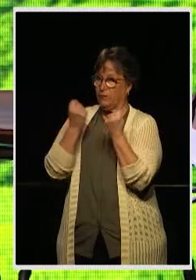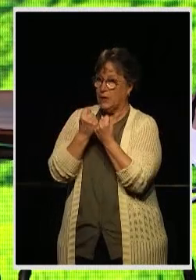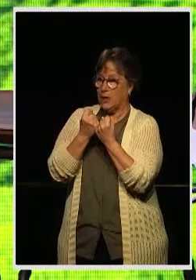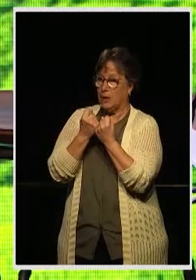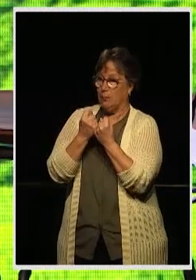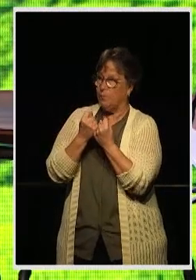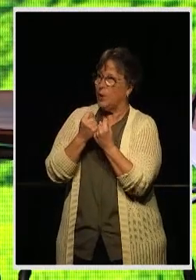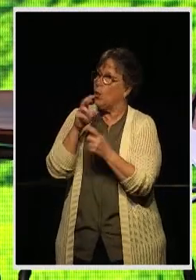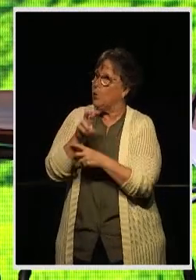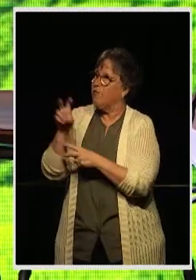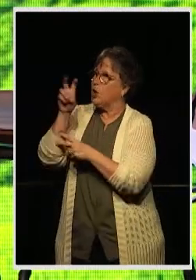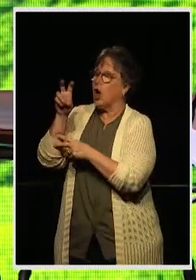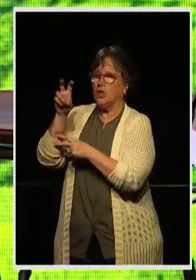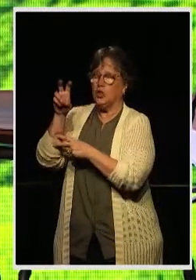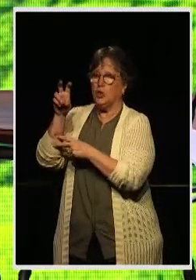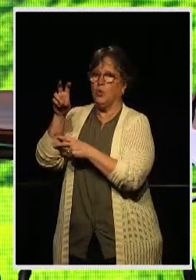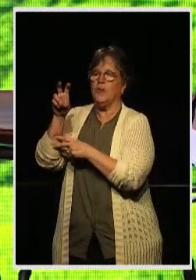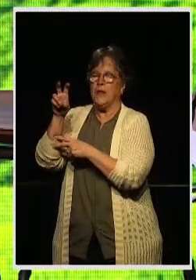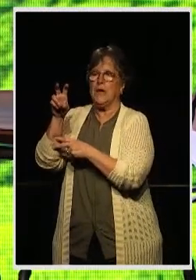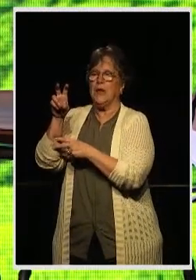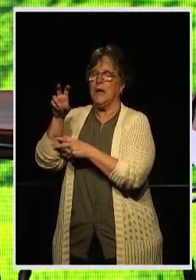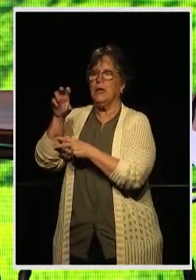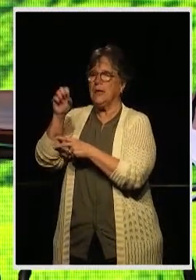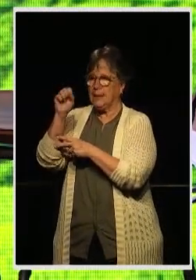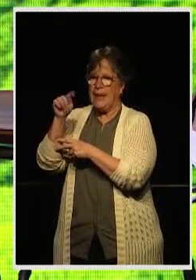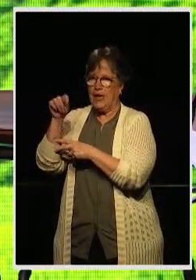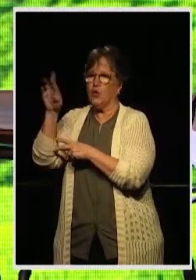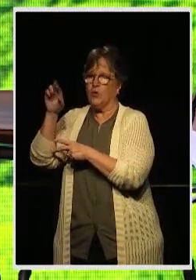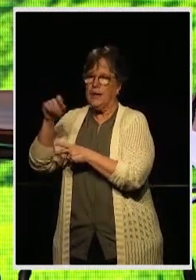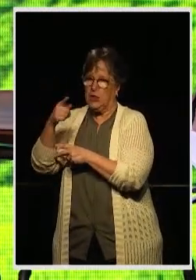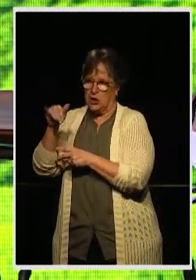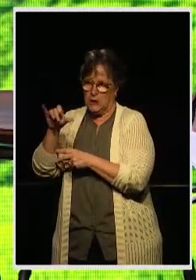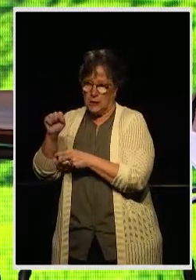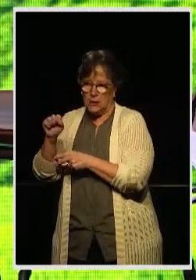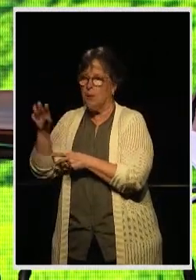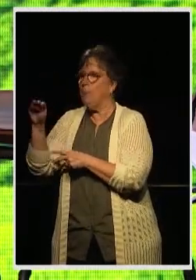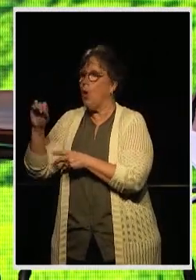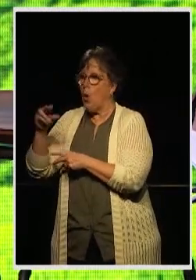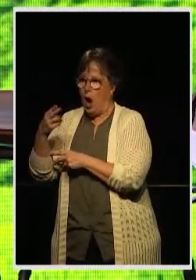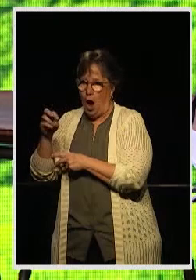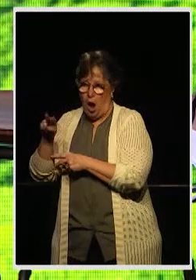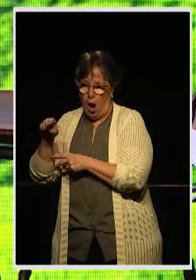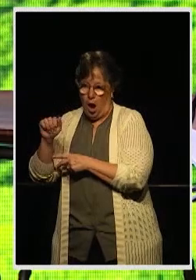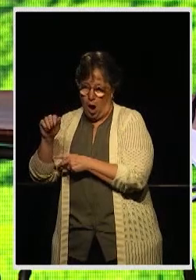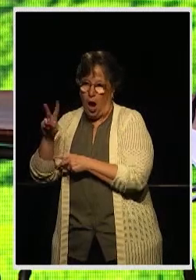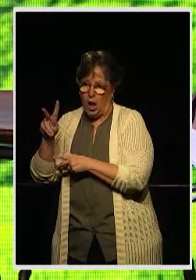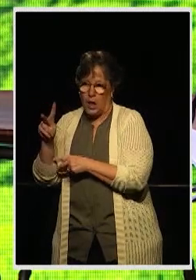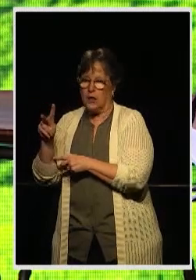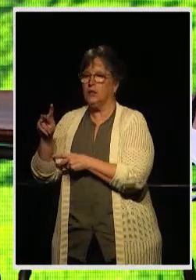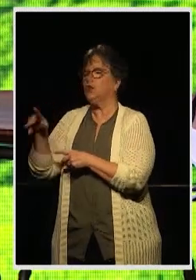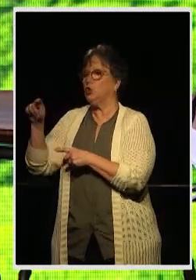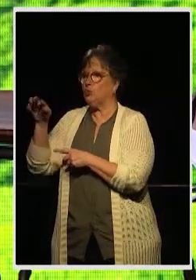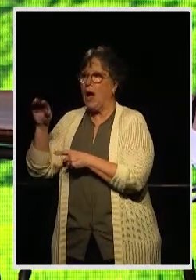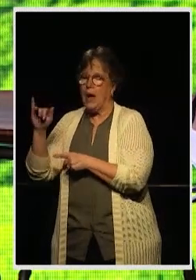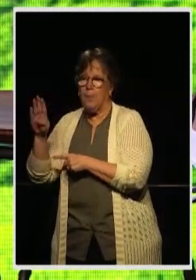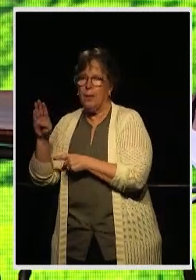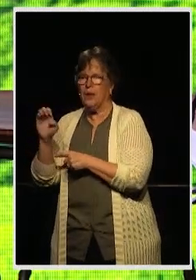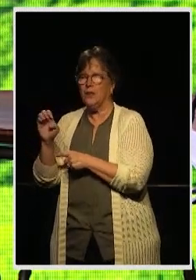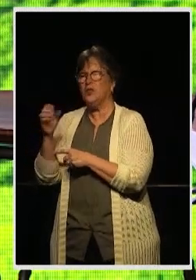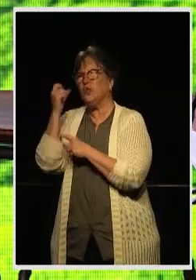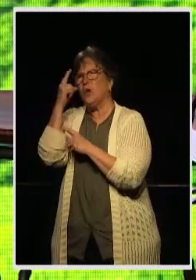St. Regis Mohawk Valley tribe to understand how their agricultural operations are trying